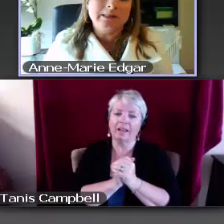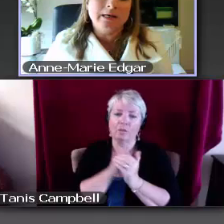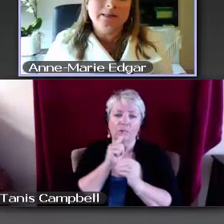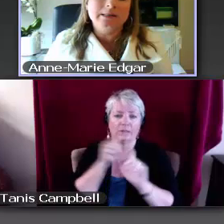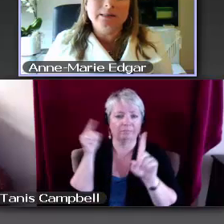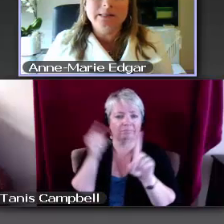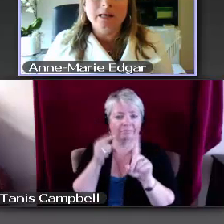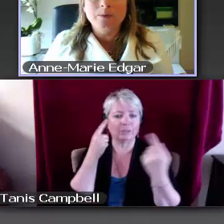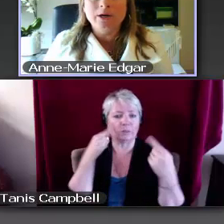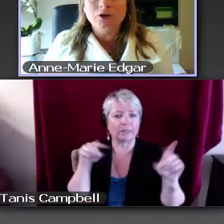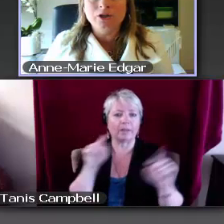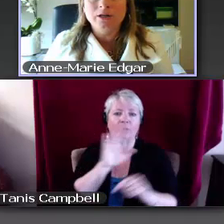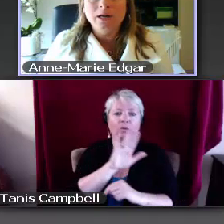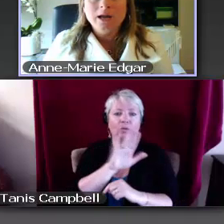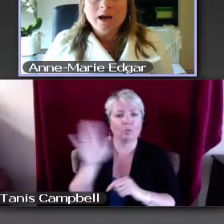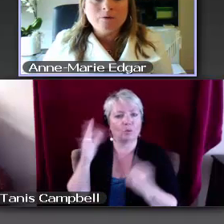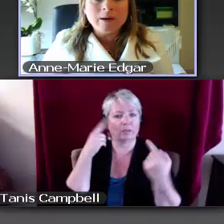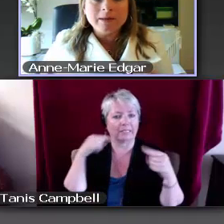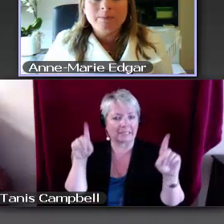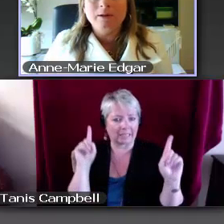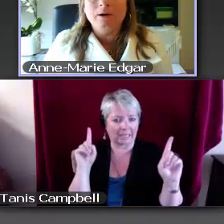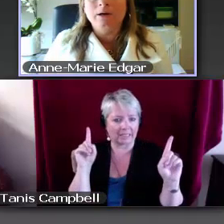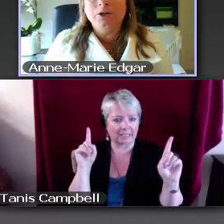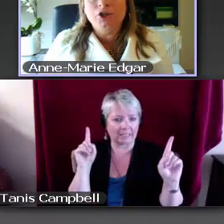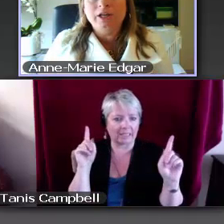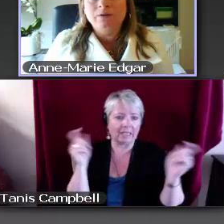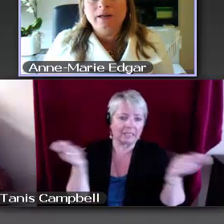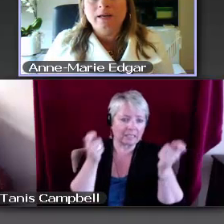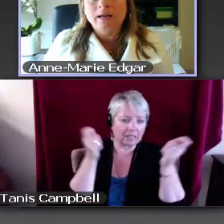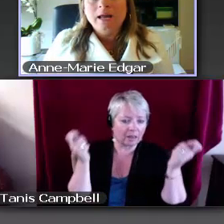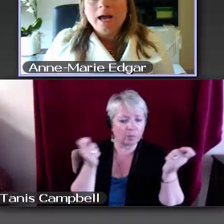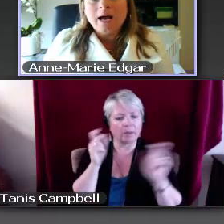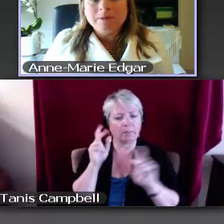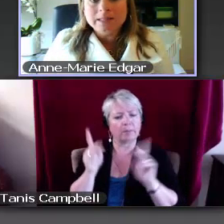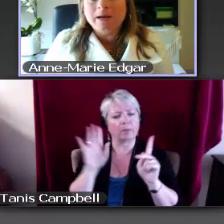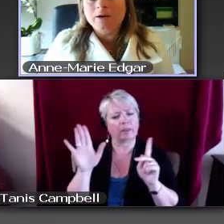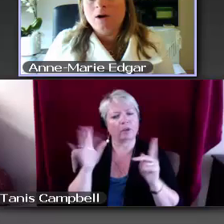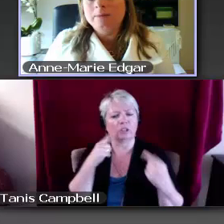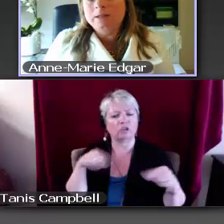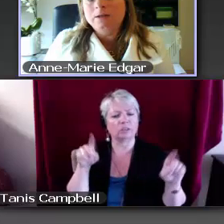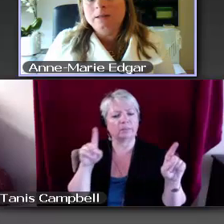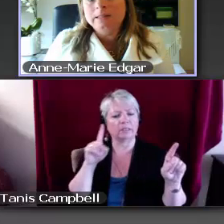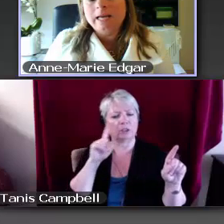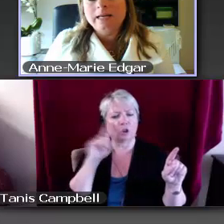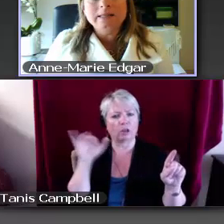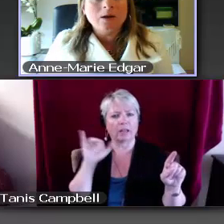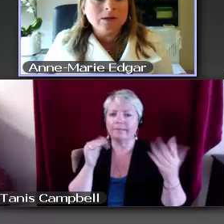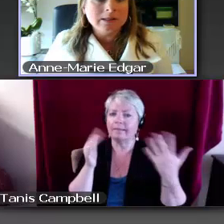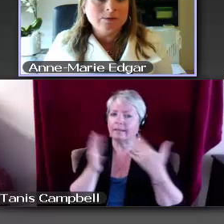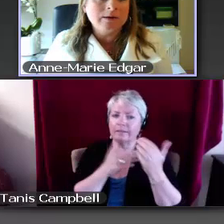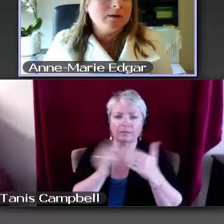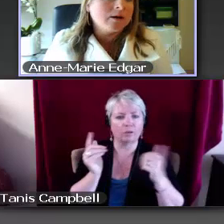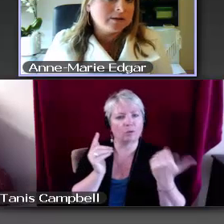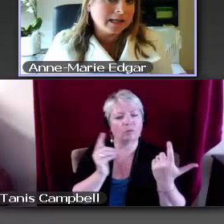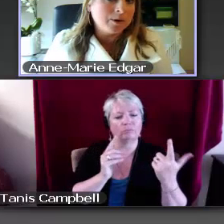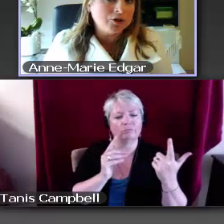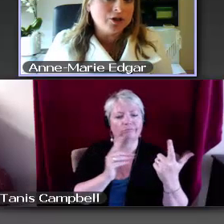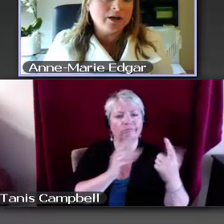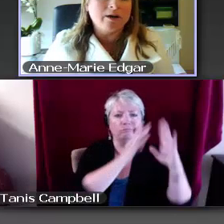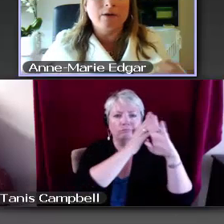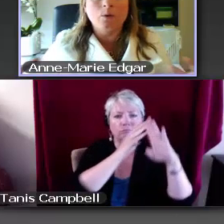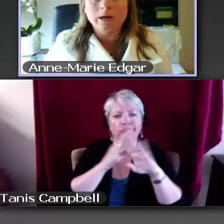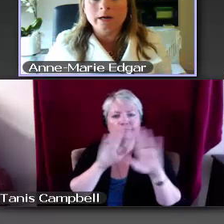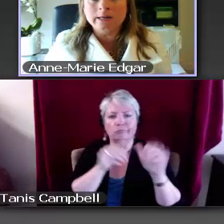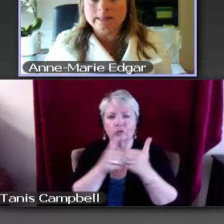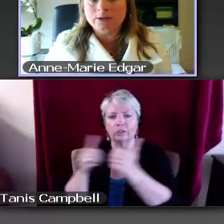your success. It's a celebration of what people are achieving despite obstacles. And it's also a